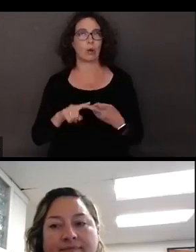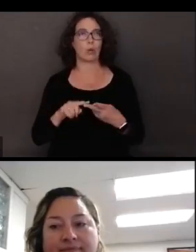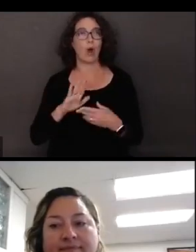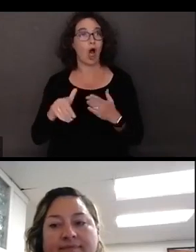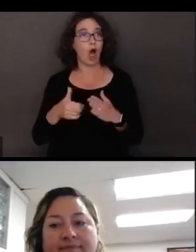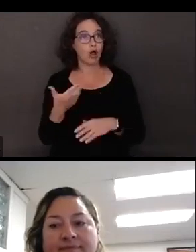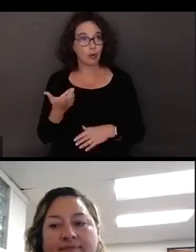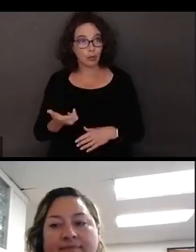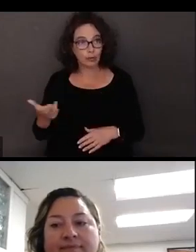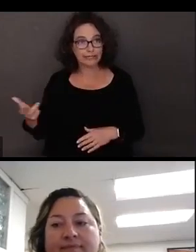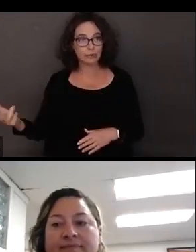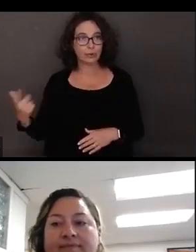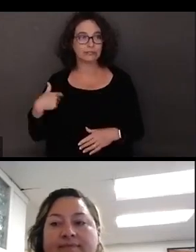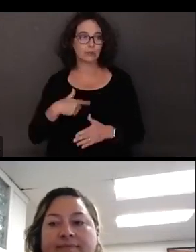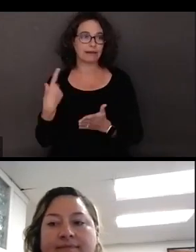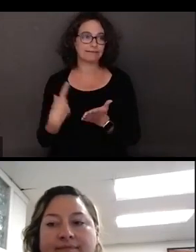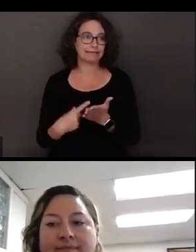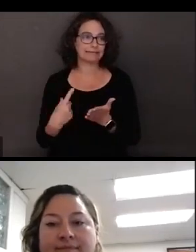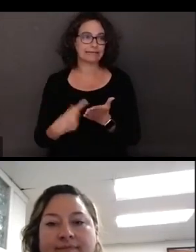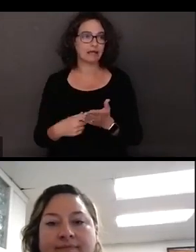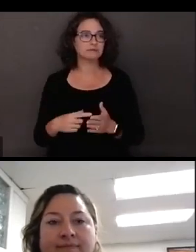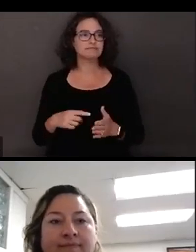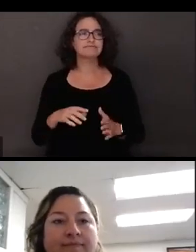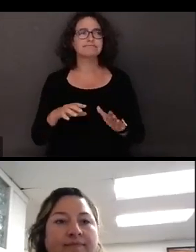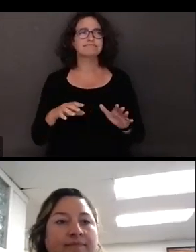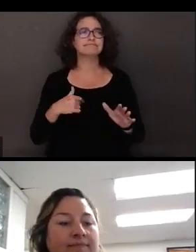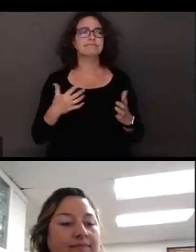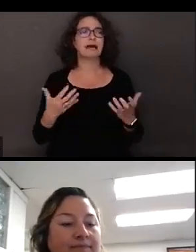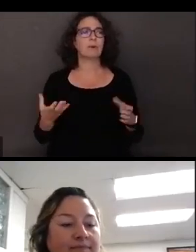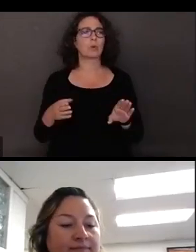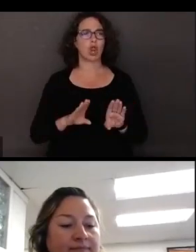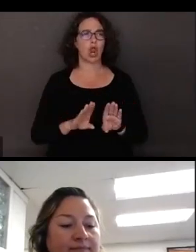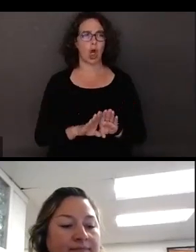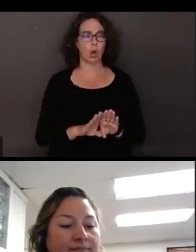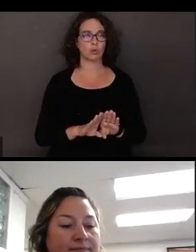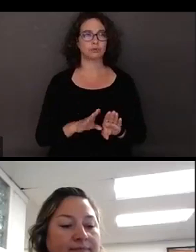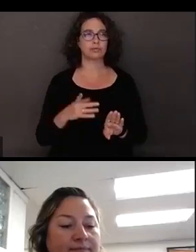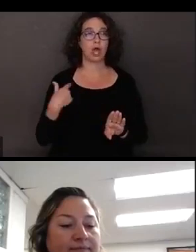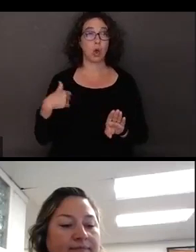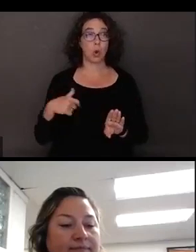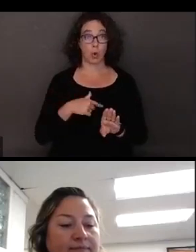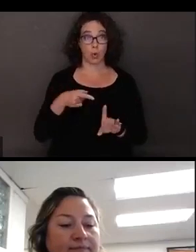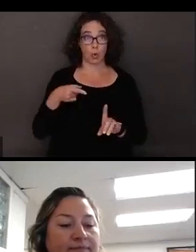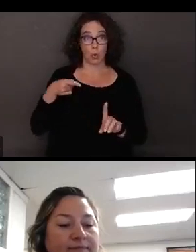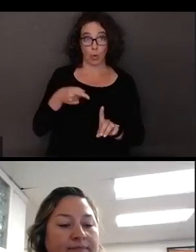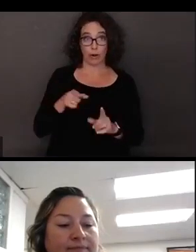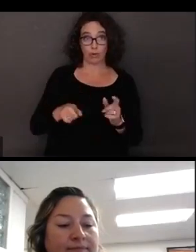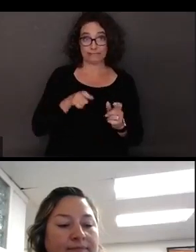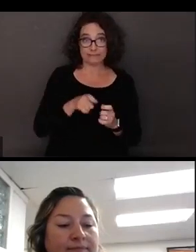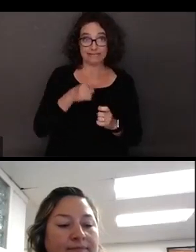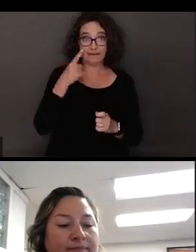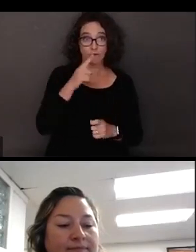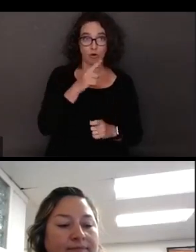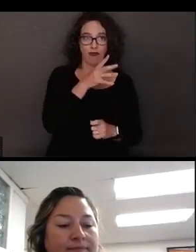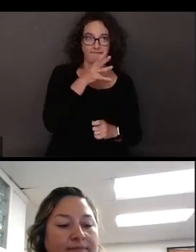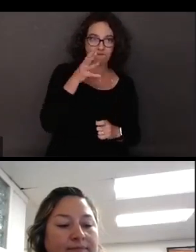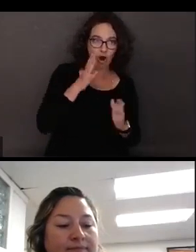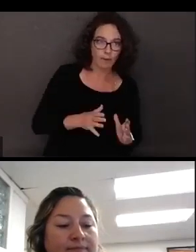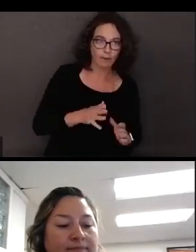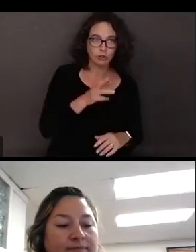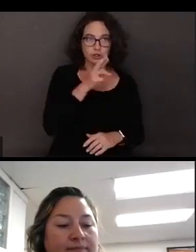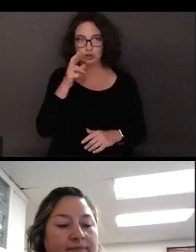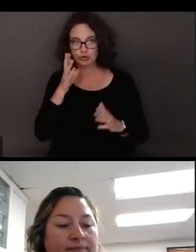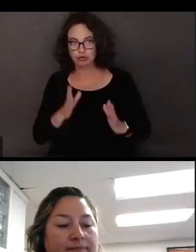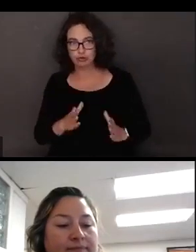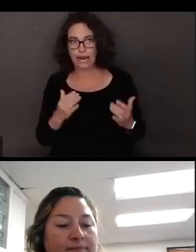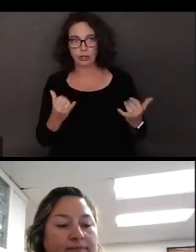we've all discussed. And then I just wanted to close this off. We were specific to farmers and ranchers here today, but there is